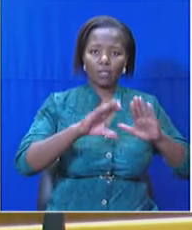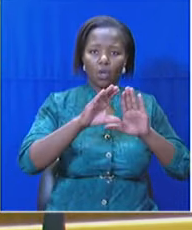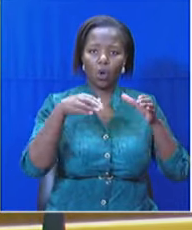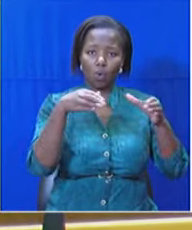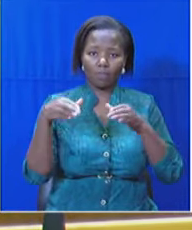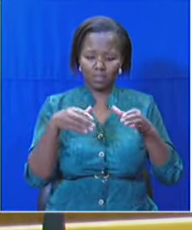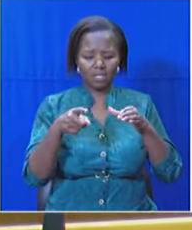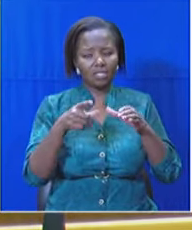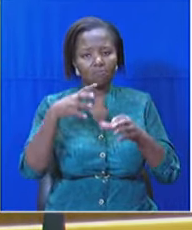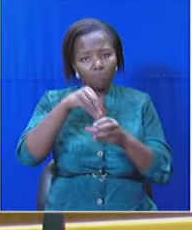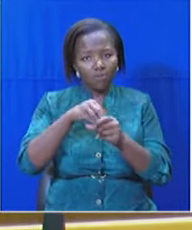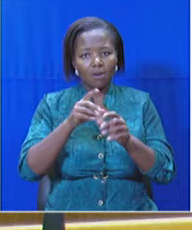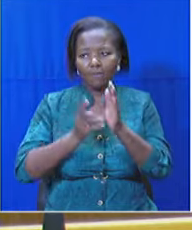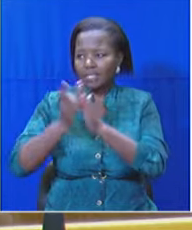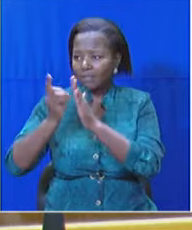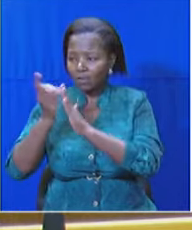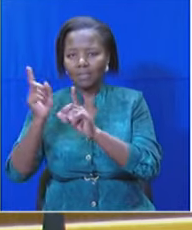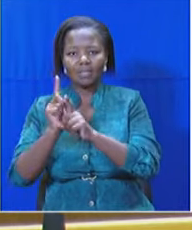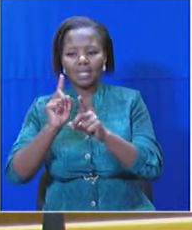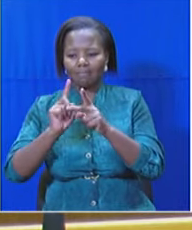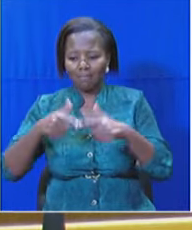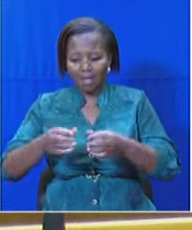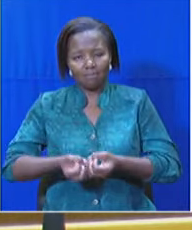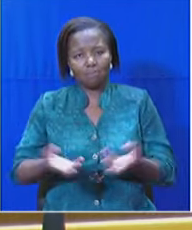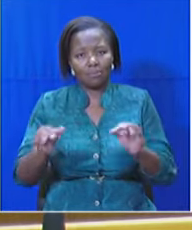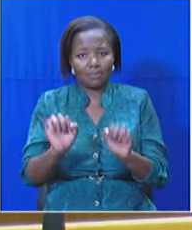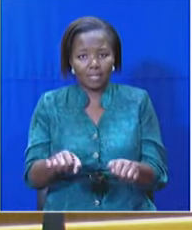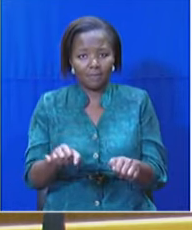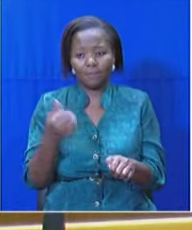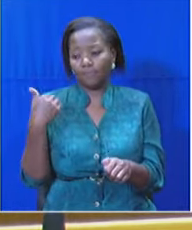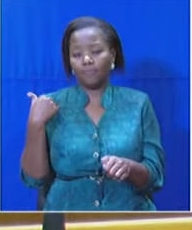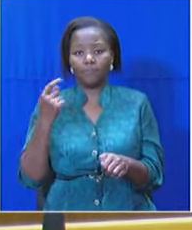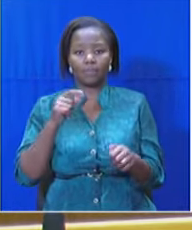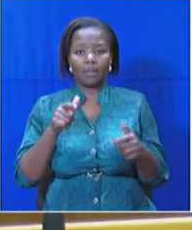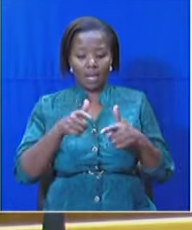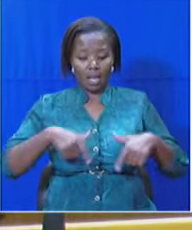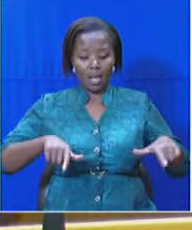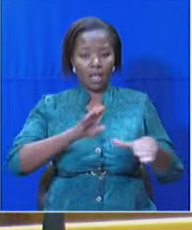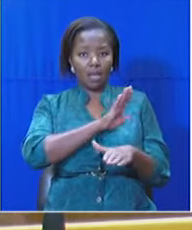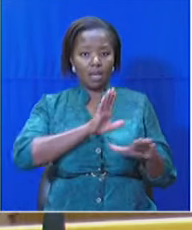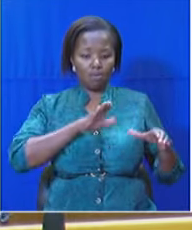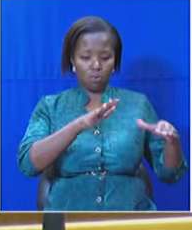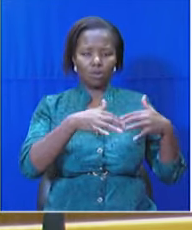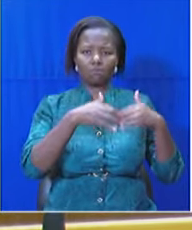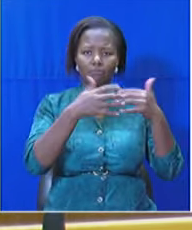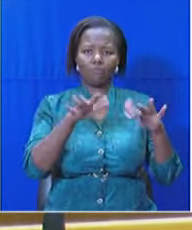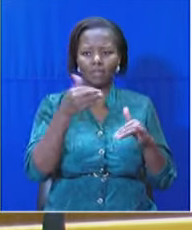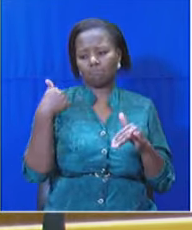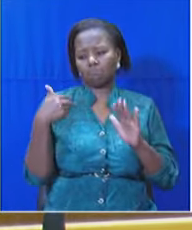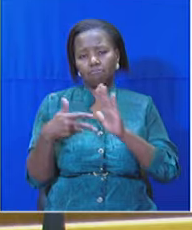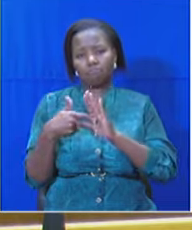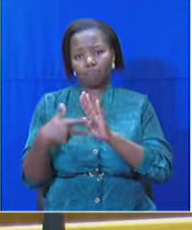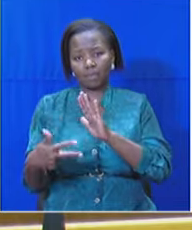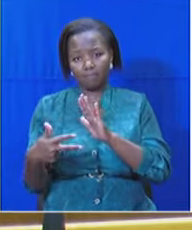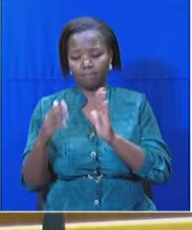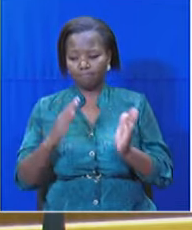and promote equitable land redistribution, communal land boards that will be established after the communal land bill has been passed,